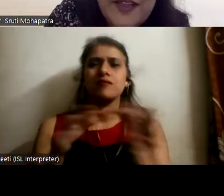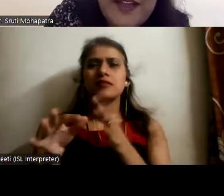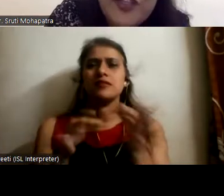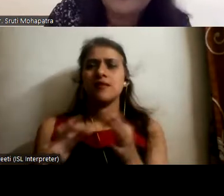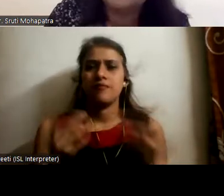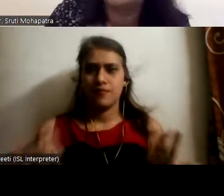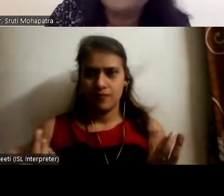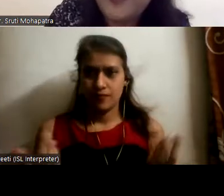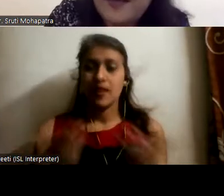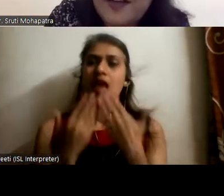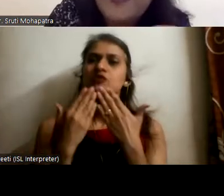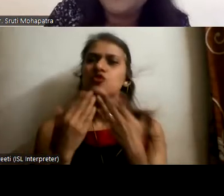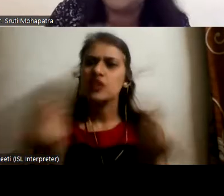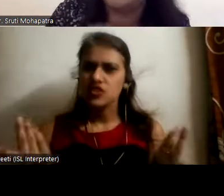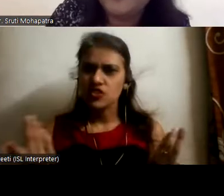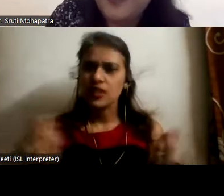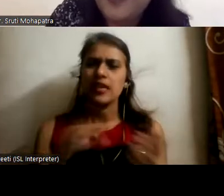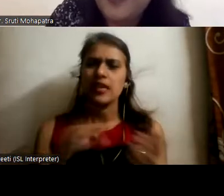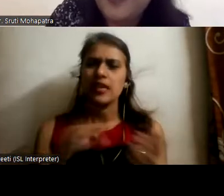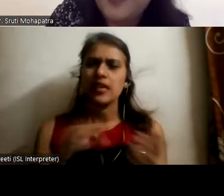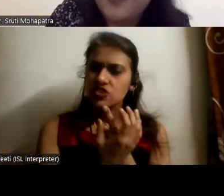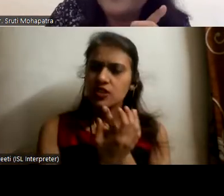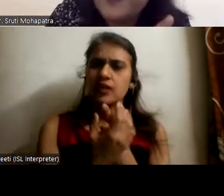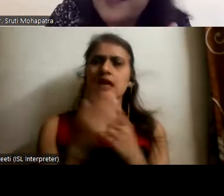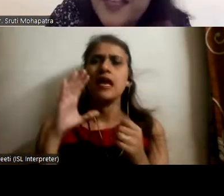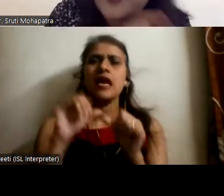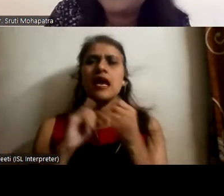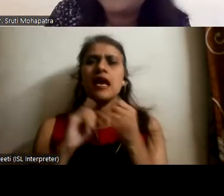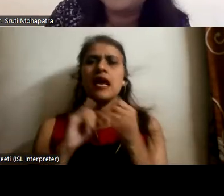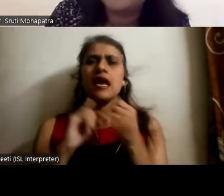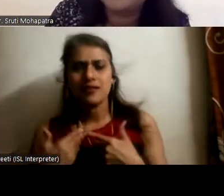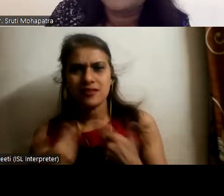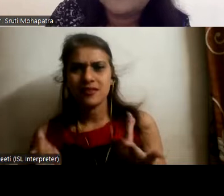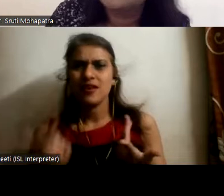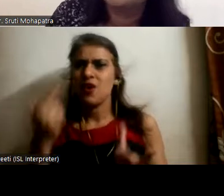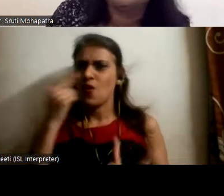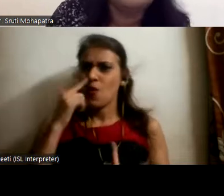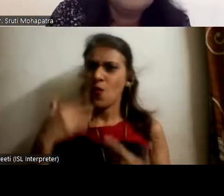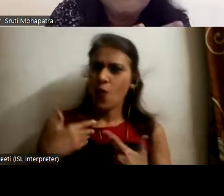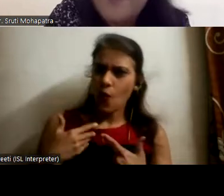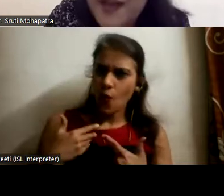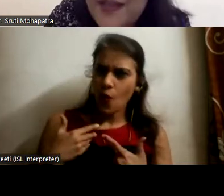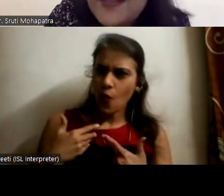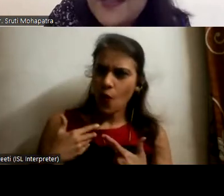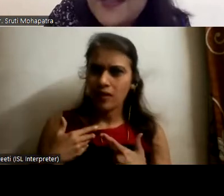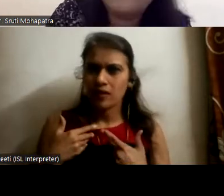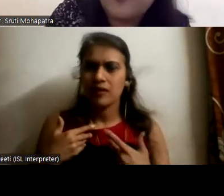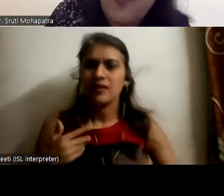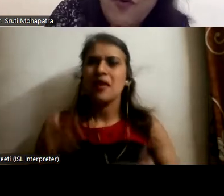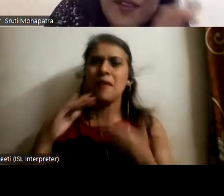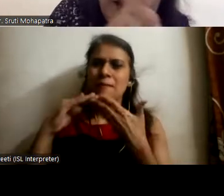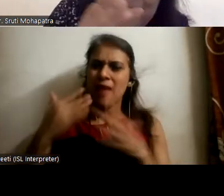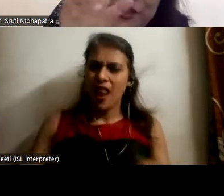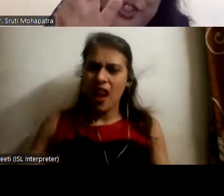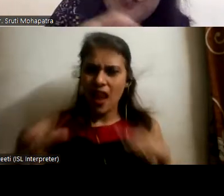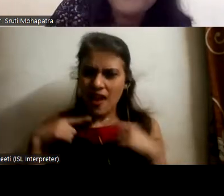about their education, their culture, their caste, their sexes, their marital life. So